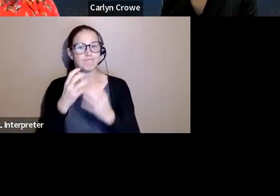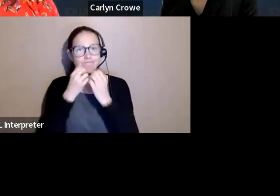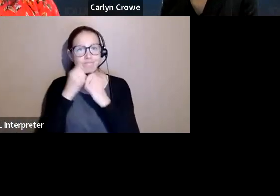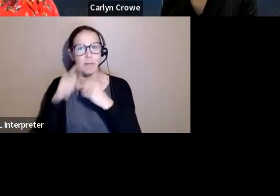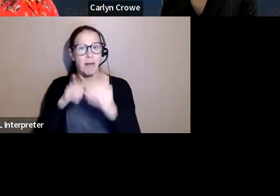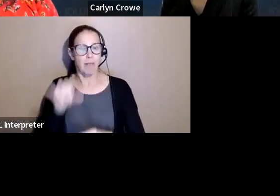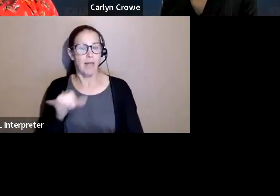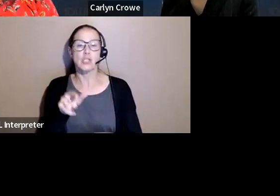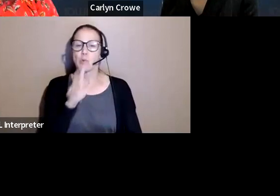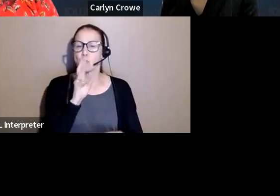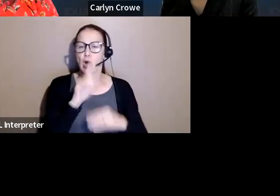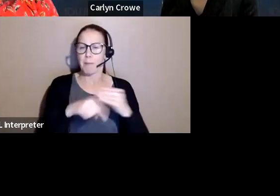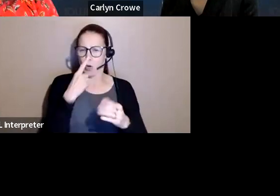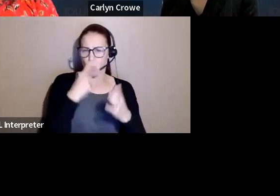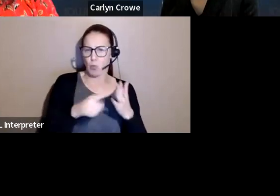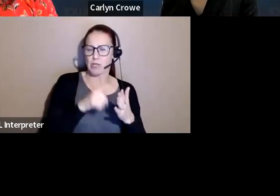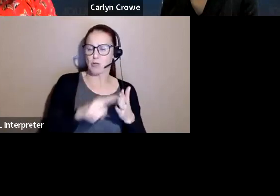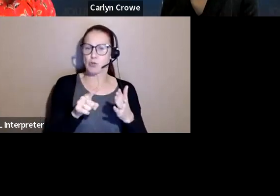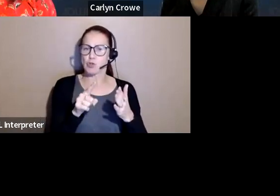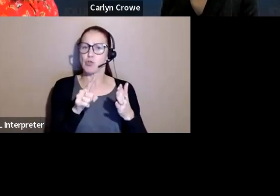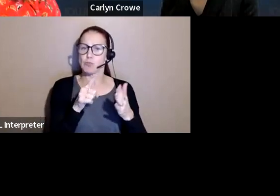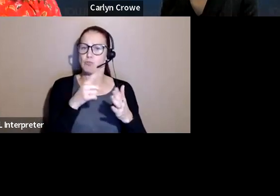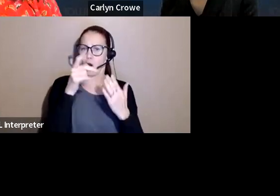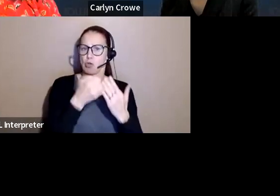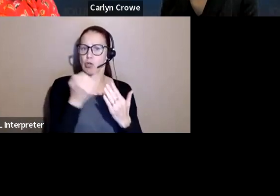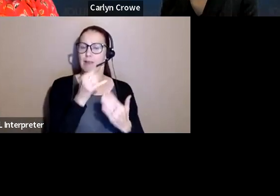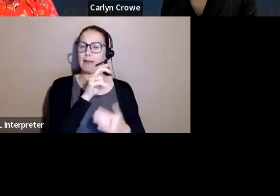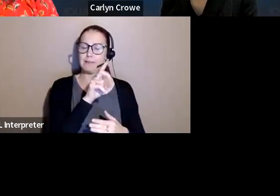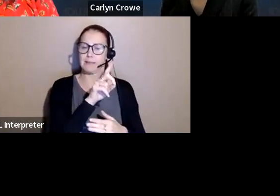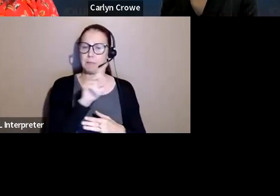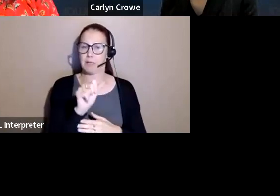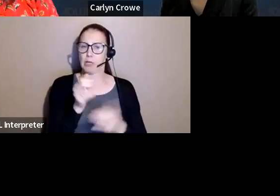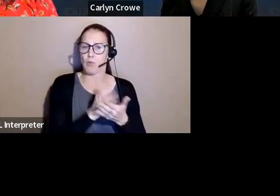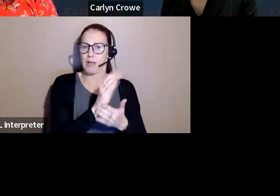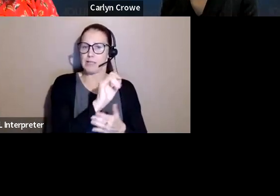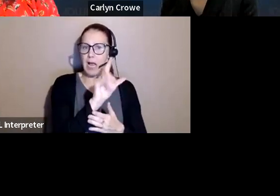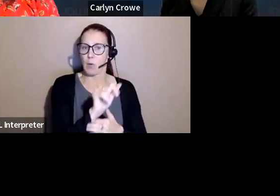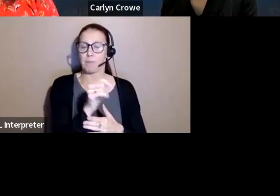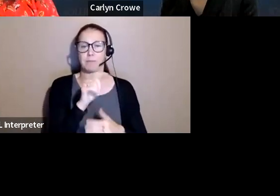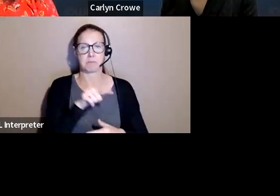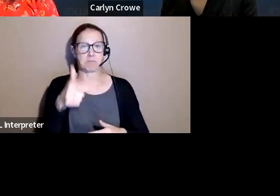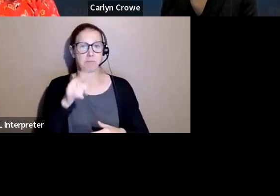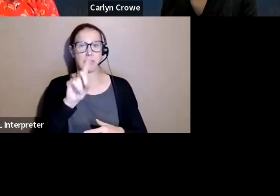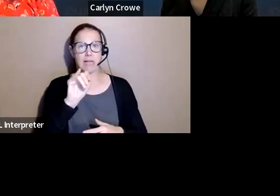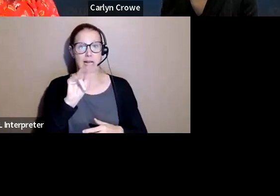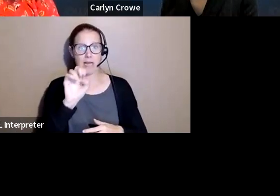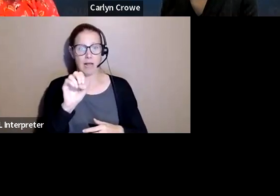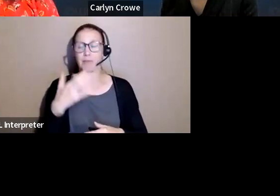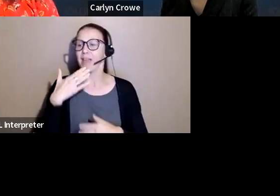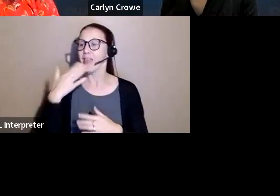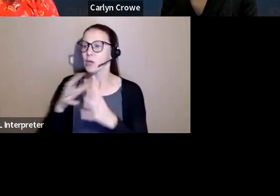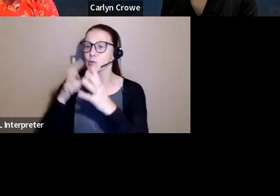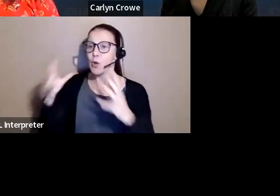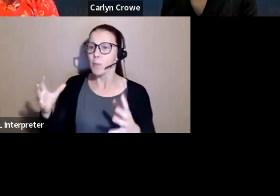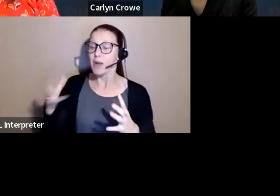little bit about a research project that Disability Rights Iowa is doing. Danielle, I'll turn it over to you. Thank you so much, Brooke, and thanks everyone